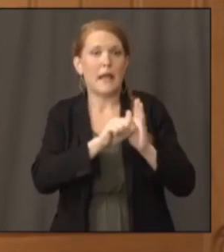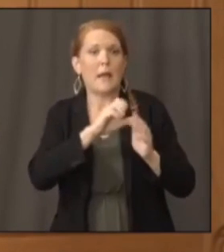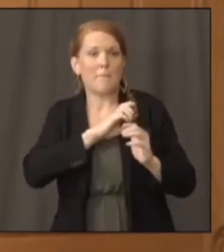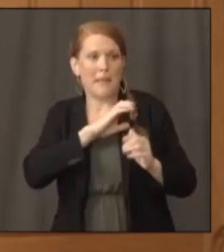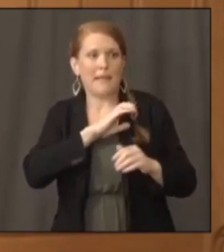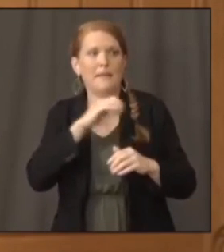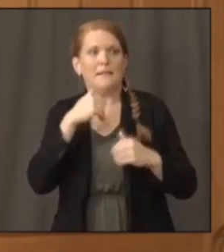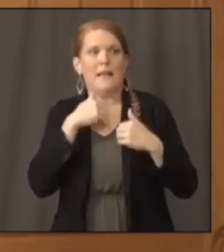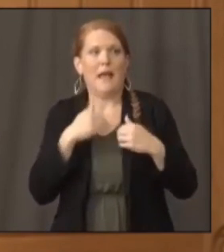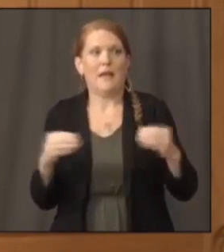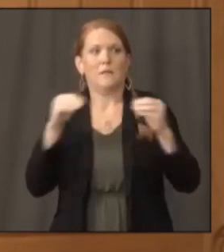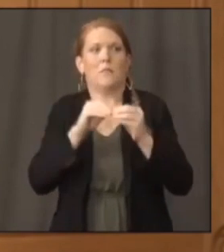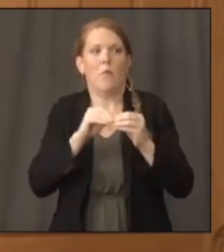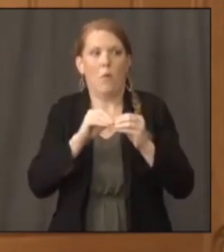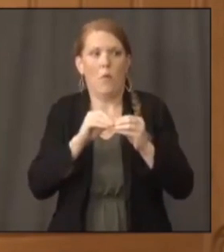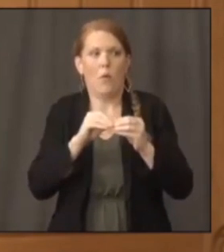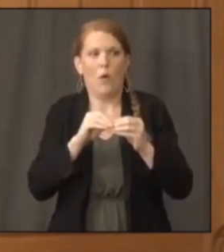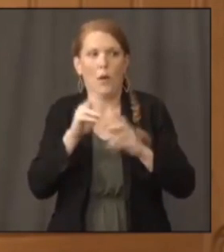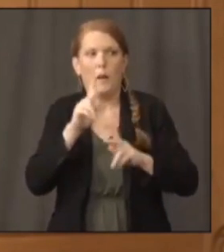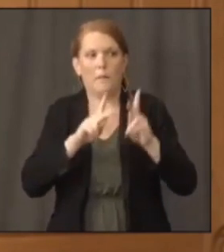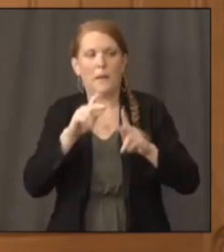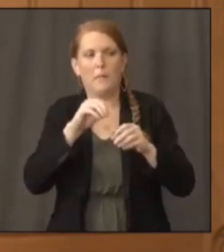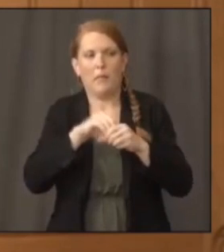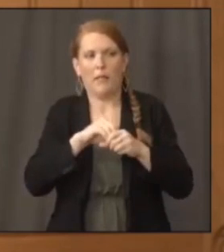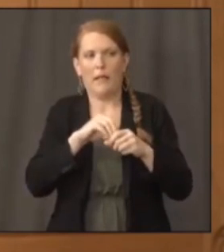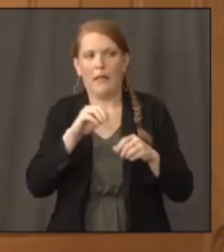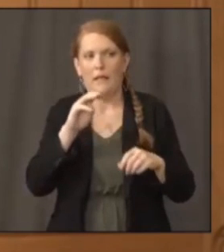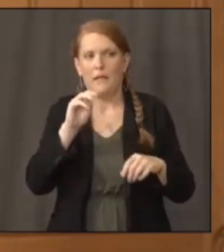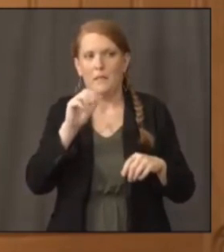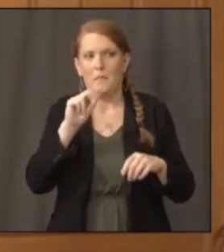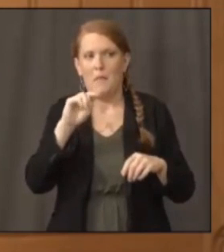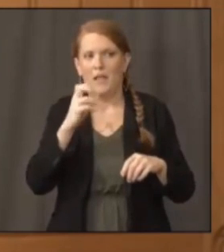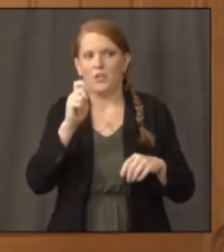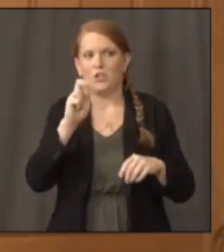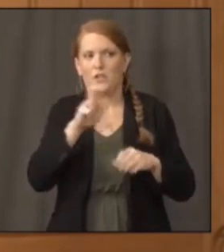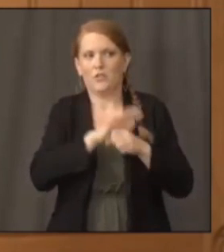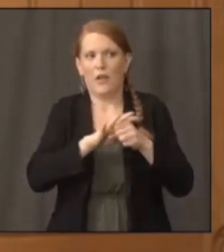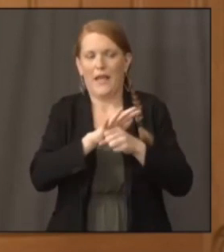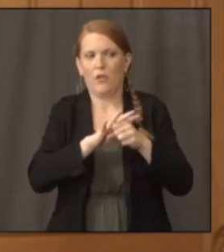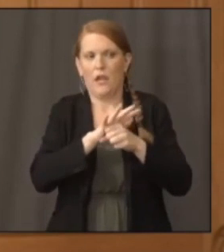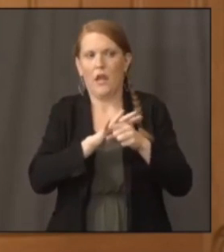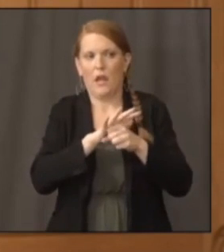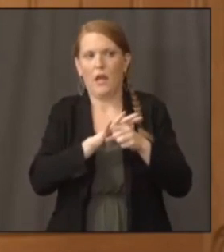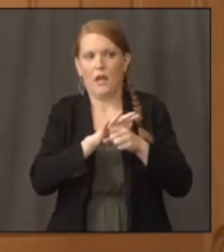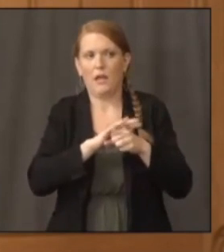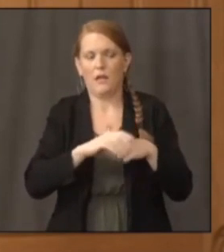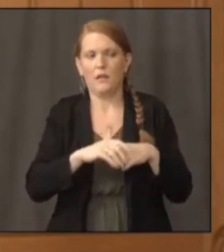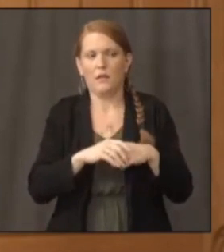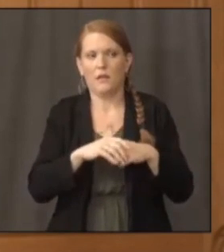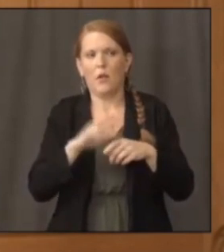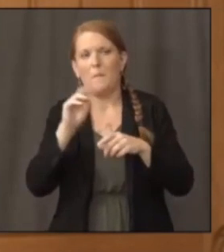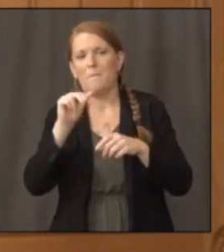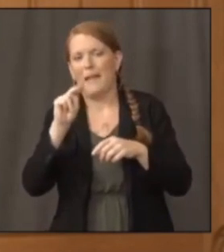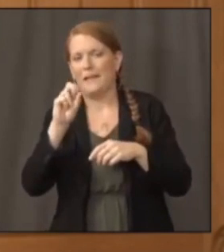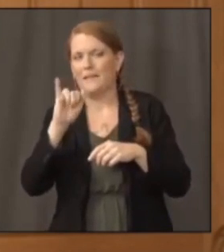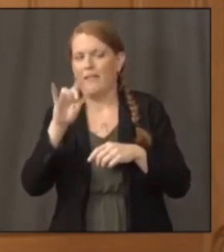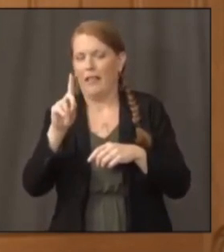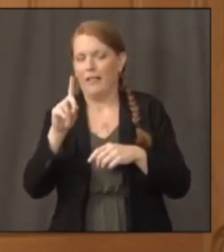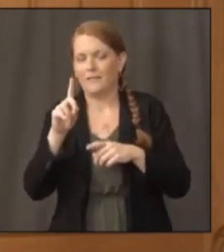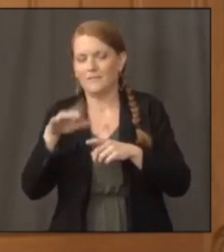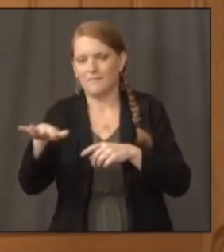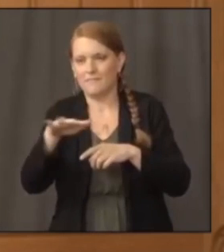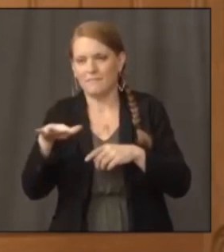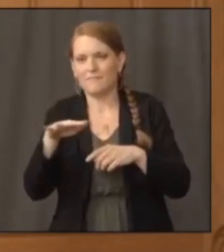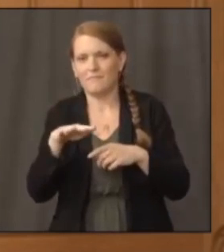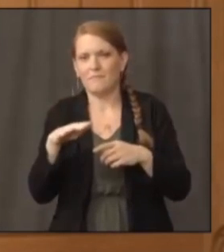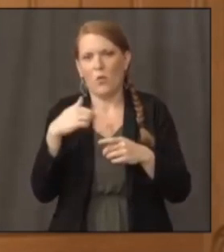the Manchester area, which so far, since we've been doing them for several weeks now, have showed that, as the coaches said, our students in UConn are doing the right